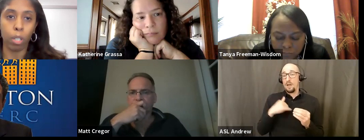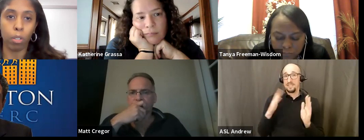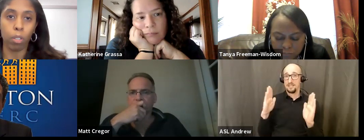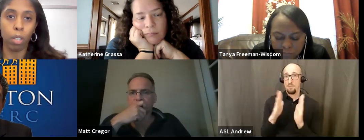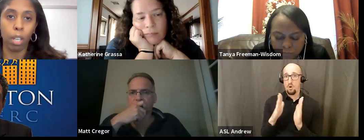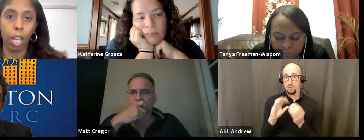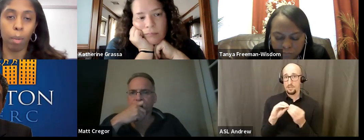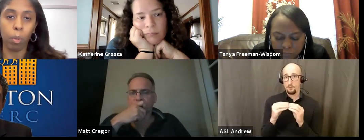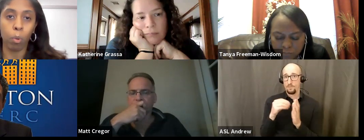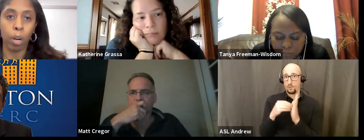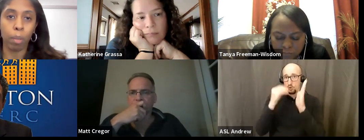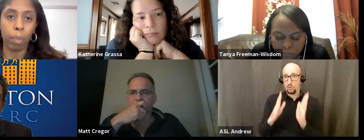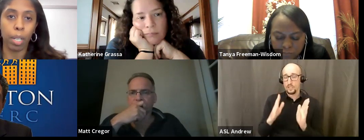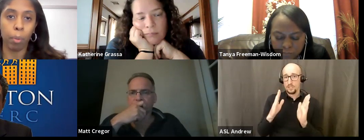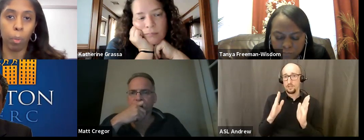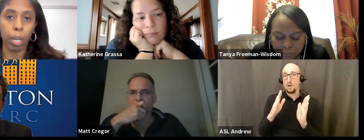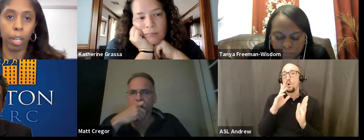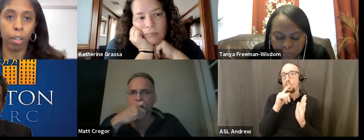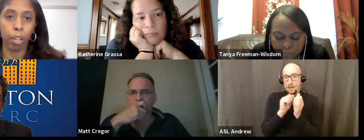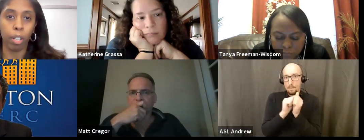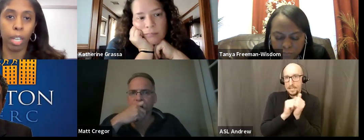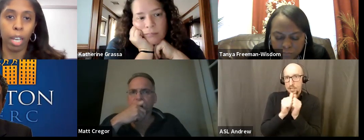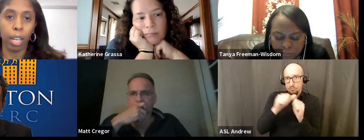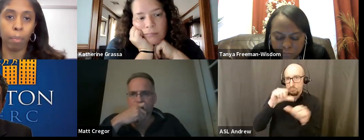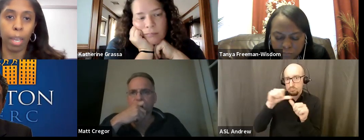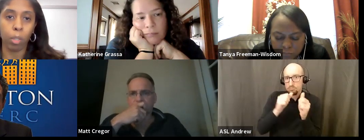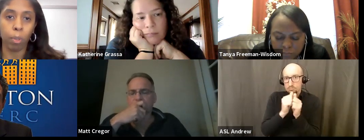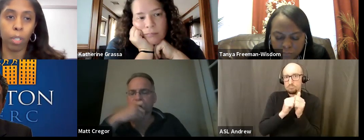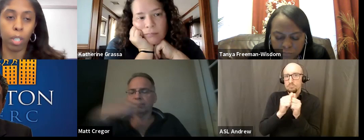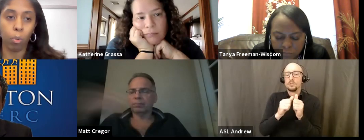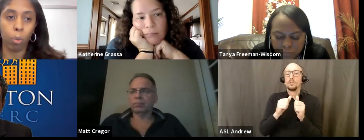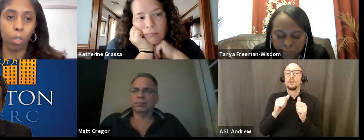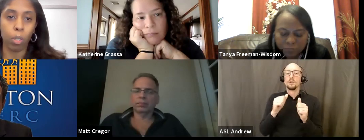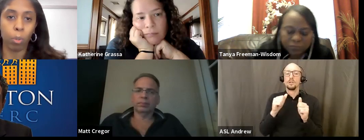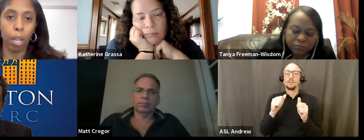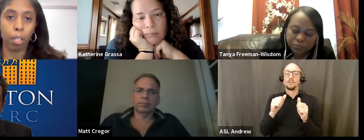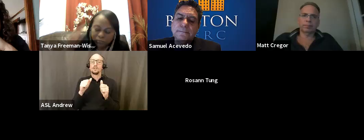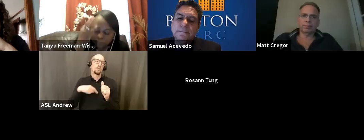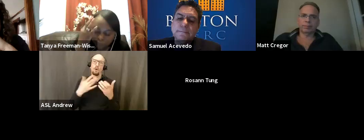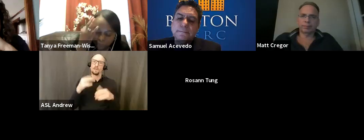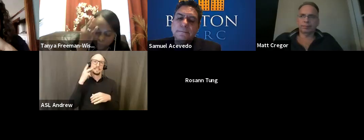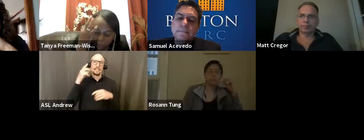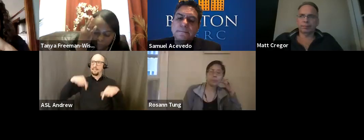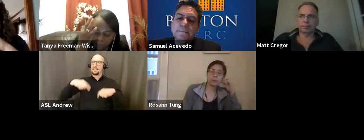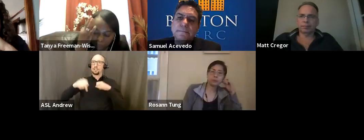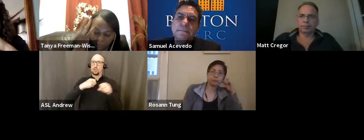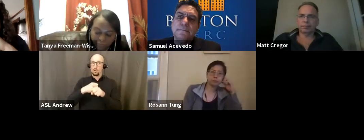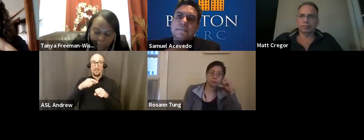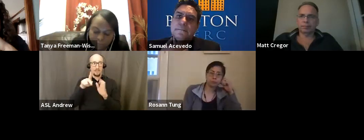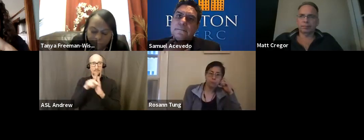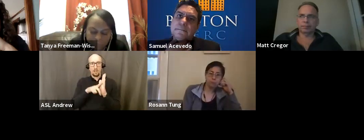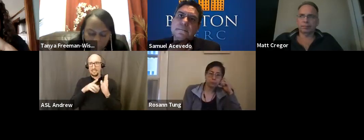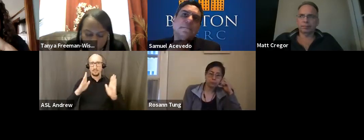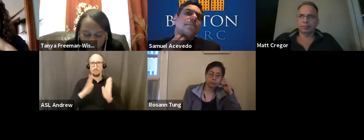of students who are competing with one another, as we've seen through this year's policy, worries me